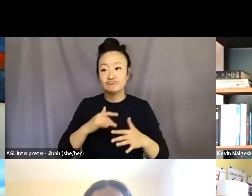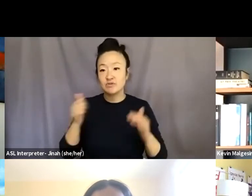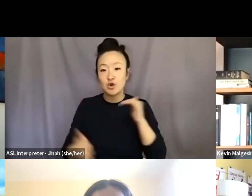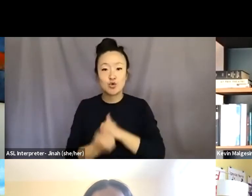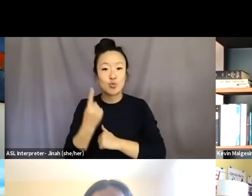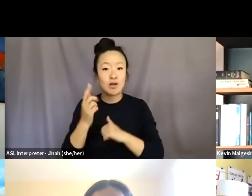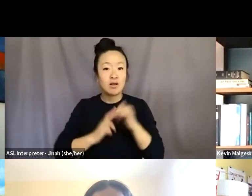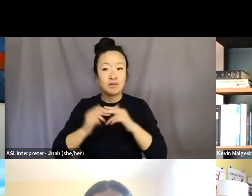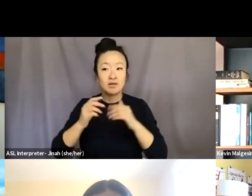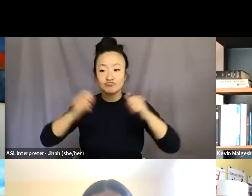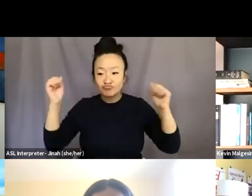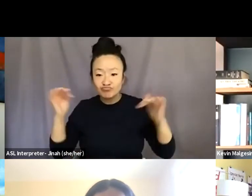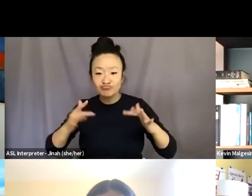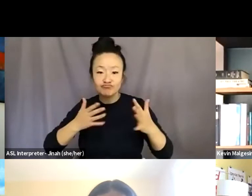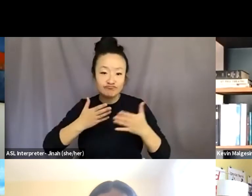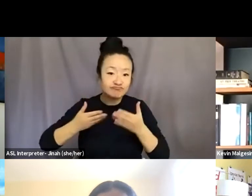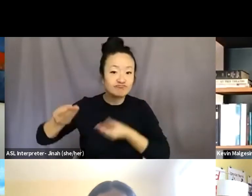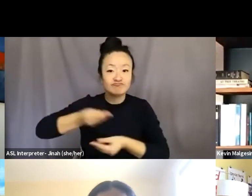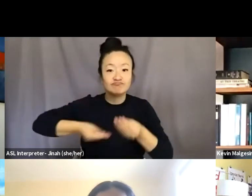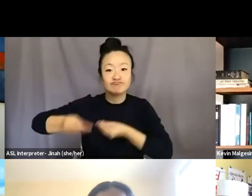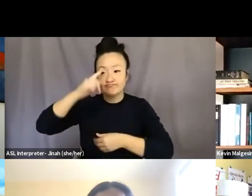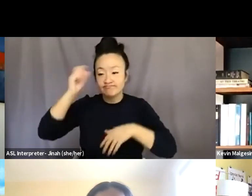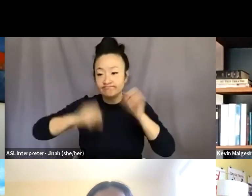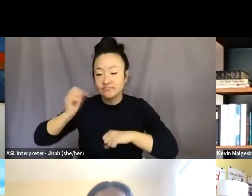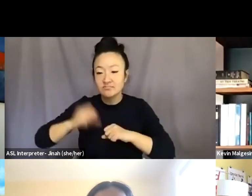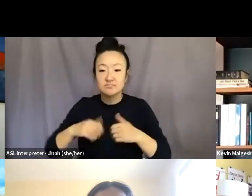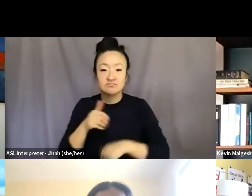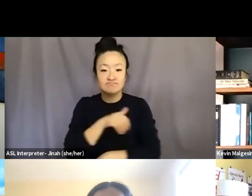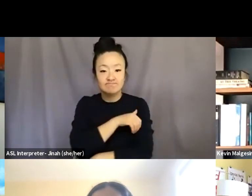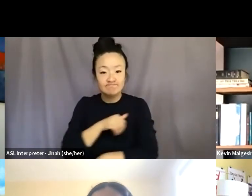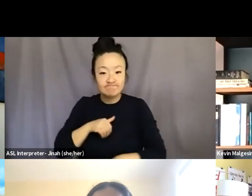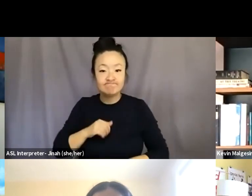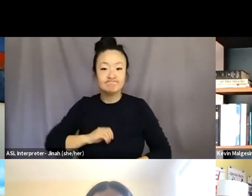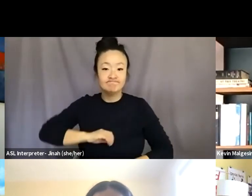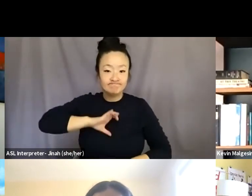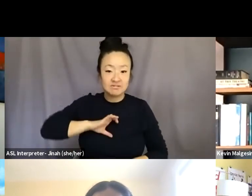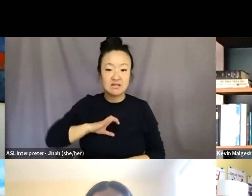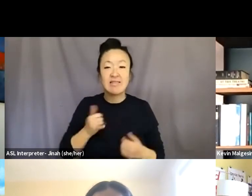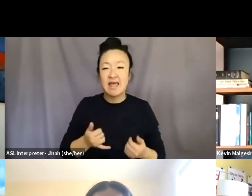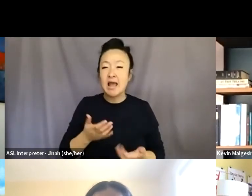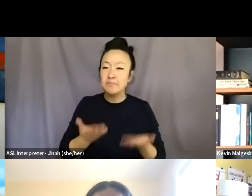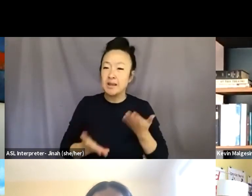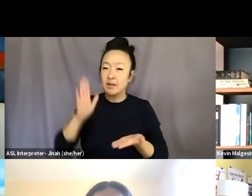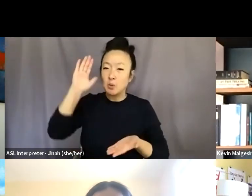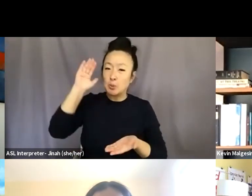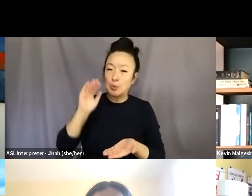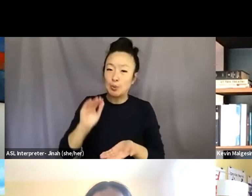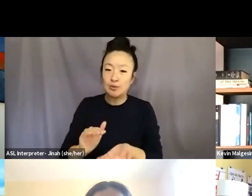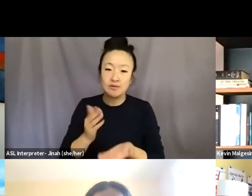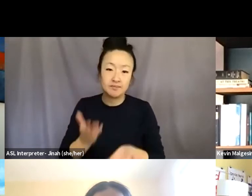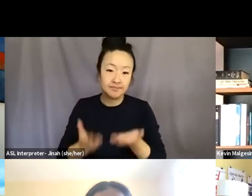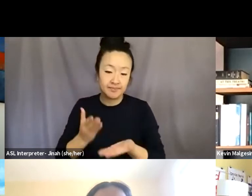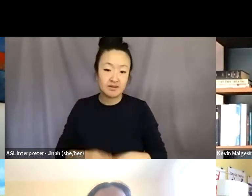ideas, and the empowerment that happens may wither a bit. And even after